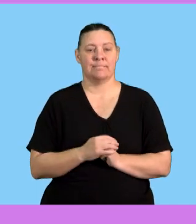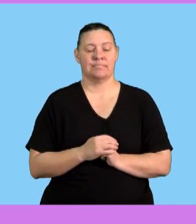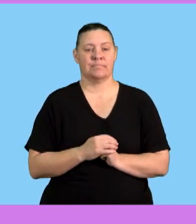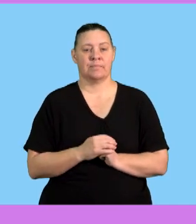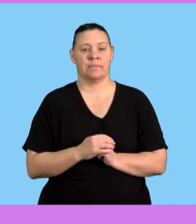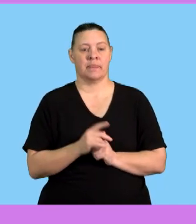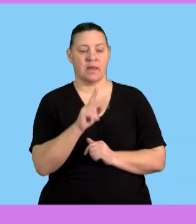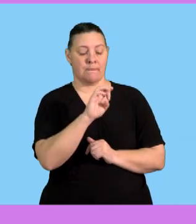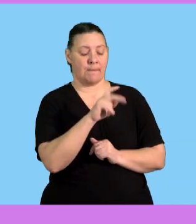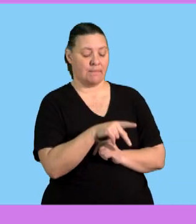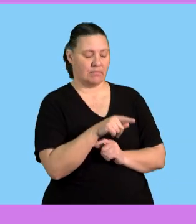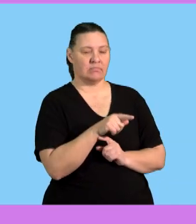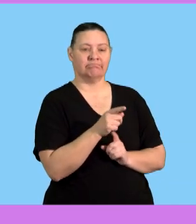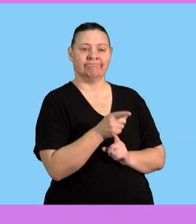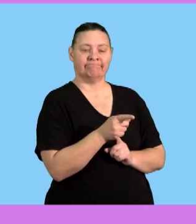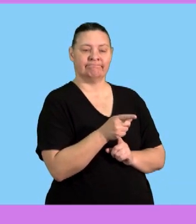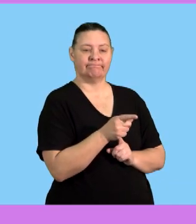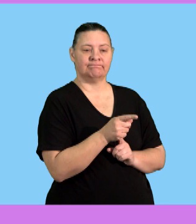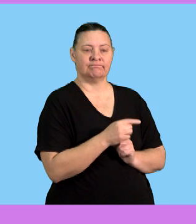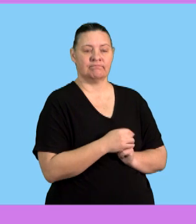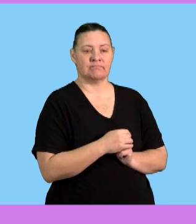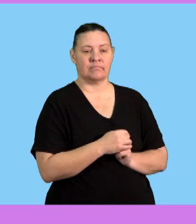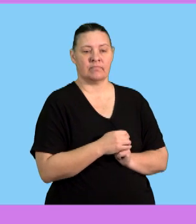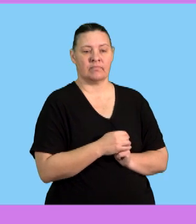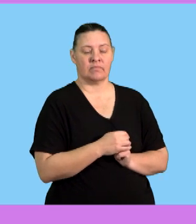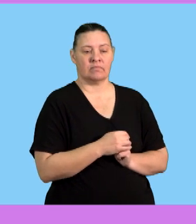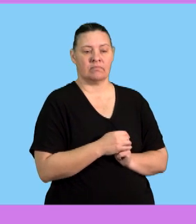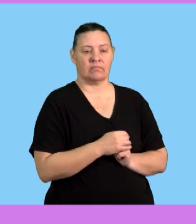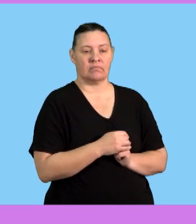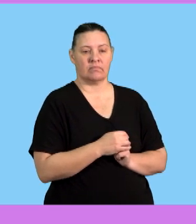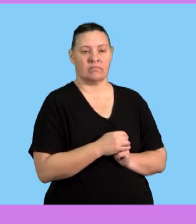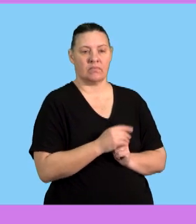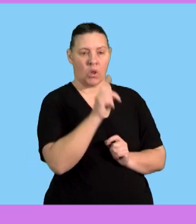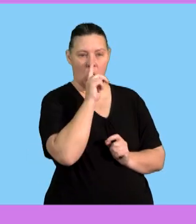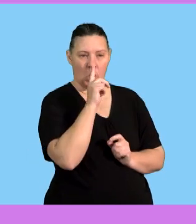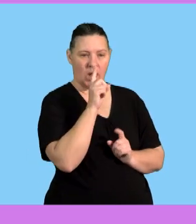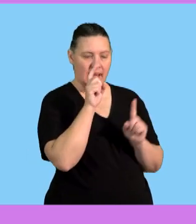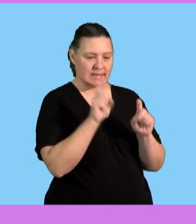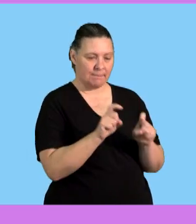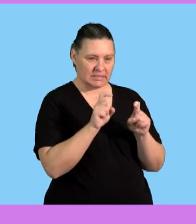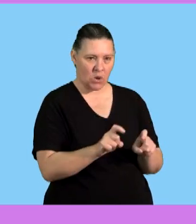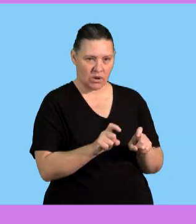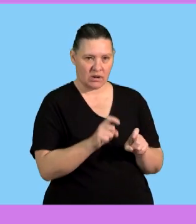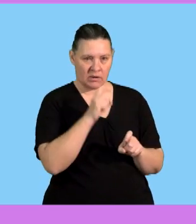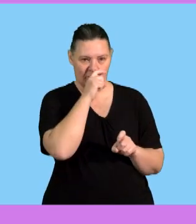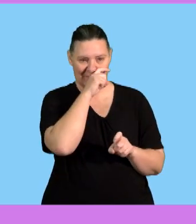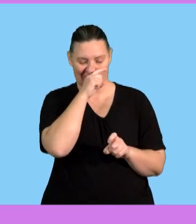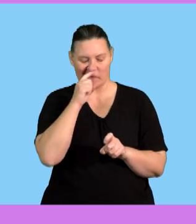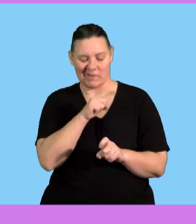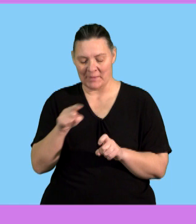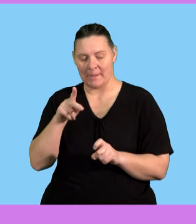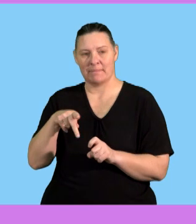map. When we get to our map, we are going to look for these 2 locations, which is Cape Town and